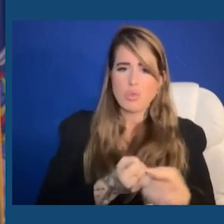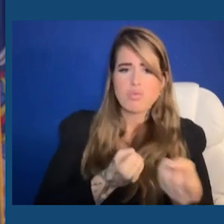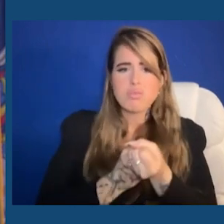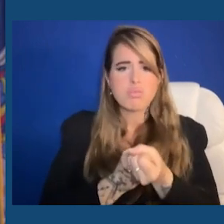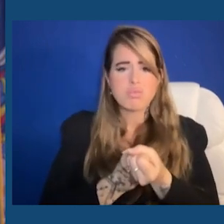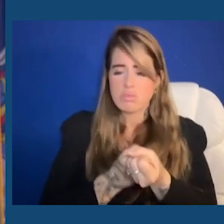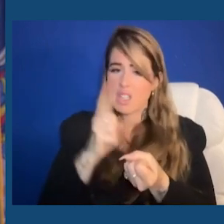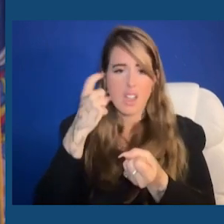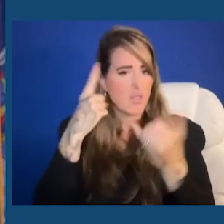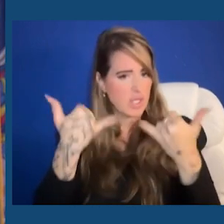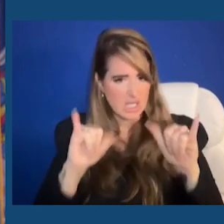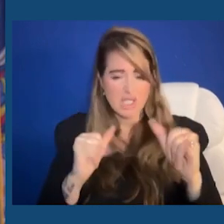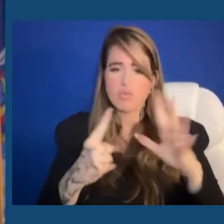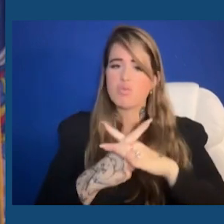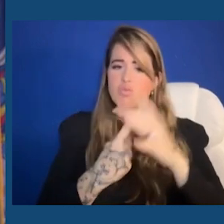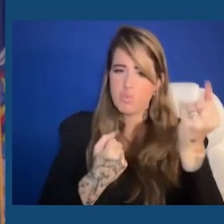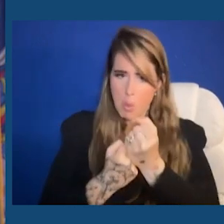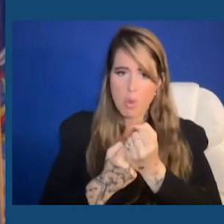was there.